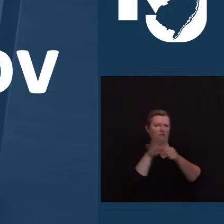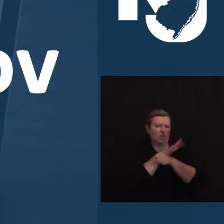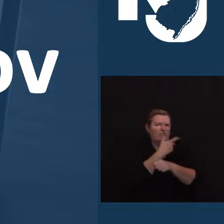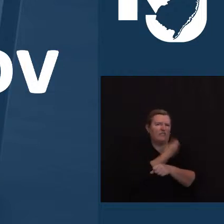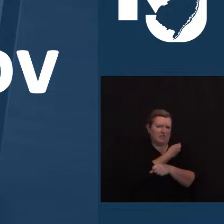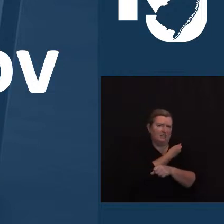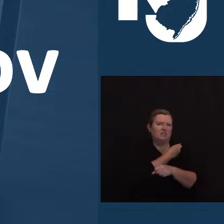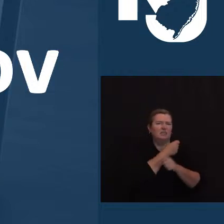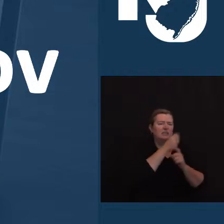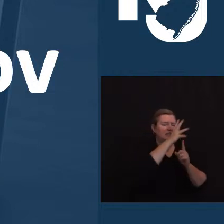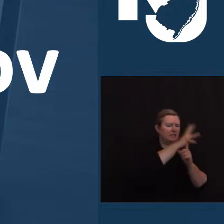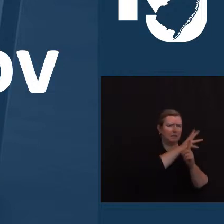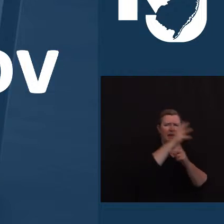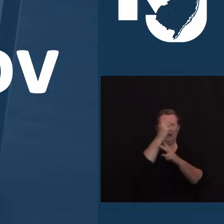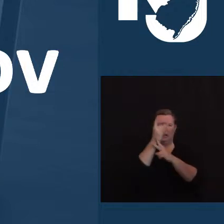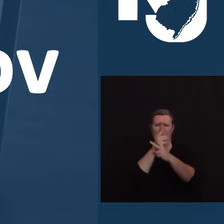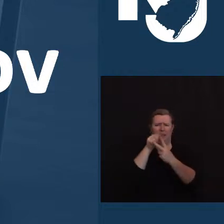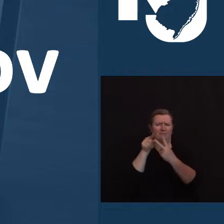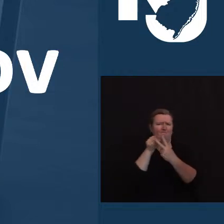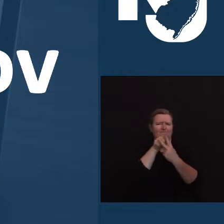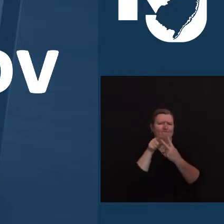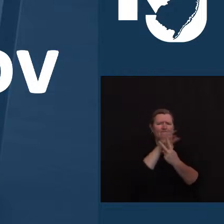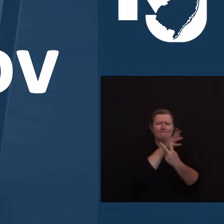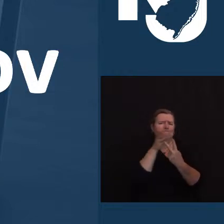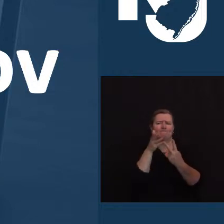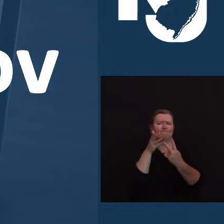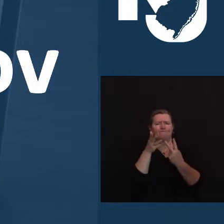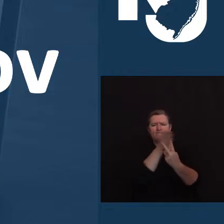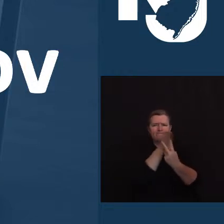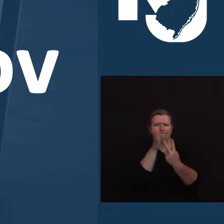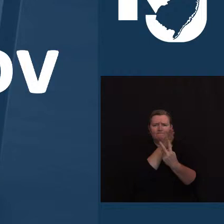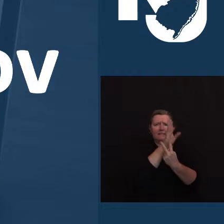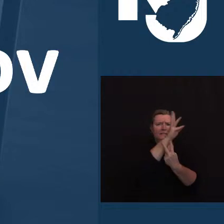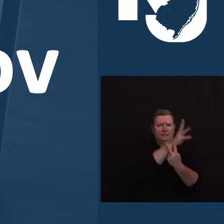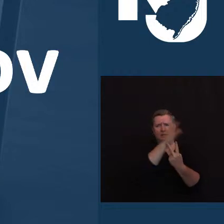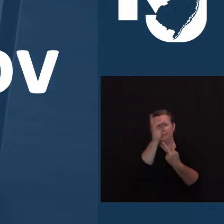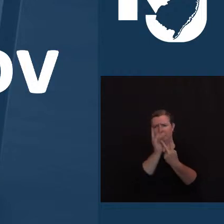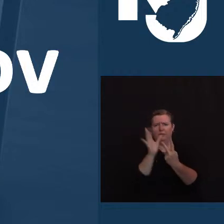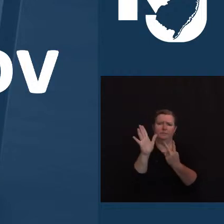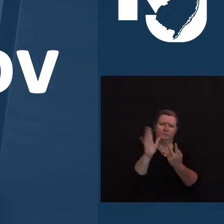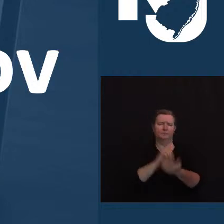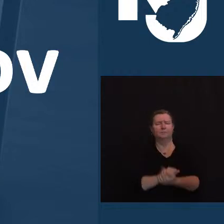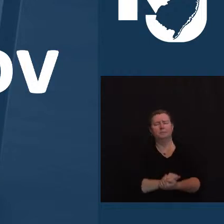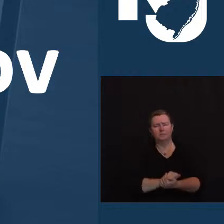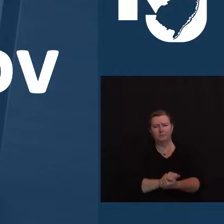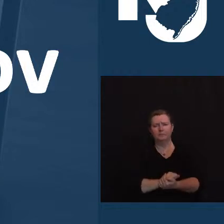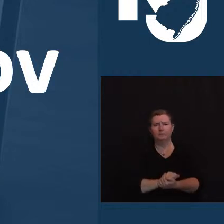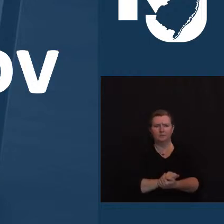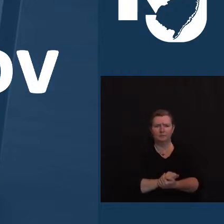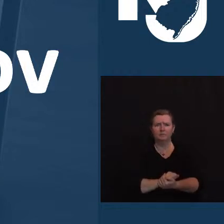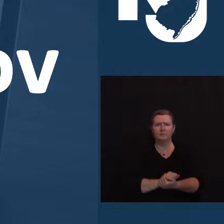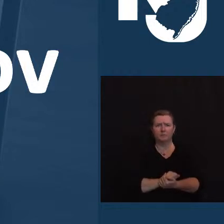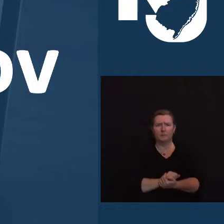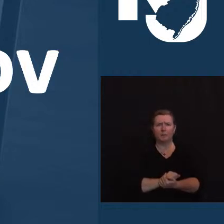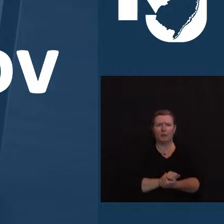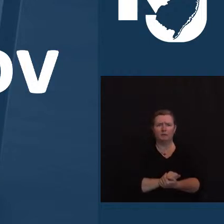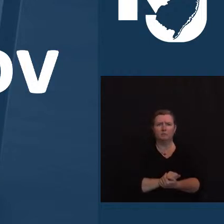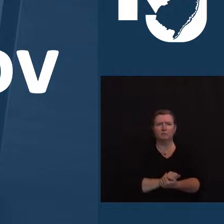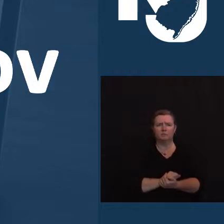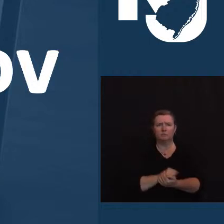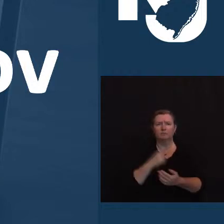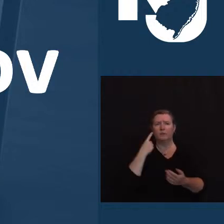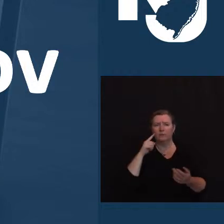or Moderna vaccine, and data for a J&J booster, by the way, is not yet finalized. And just for a point of reference,